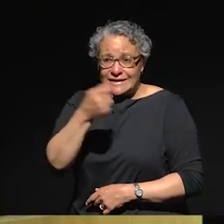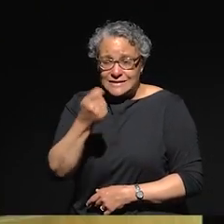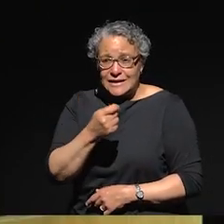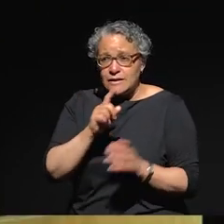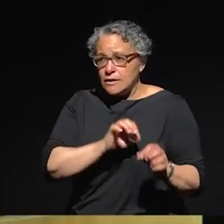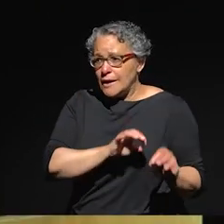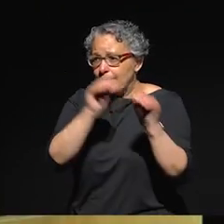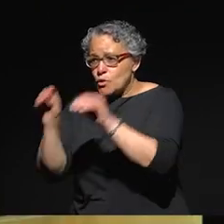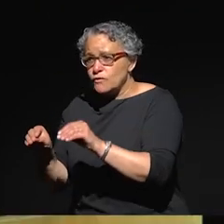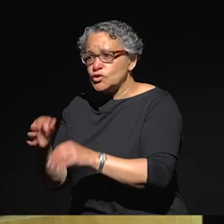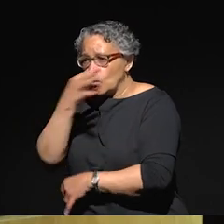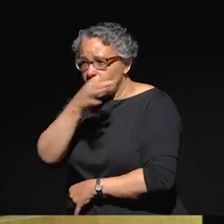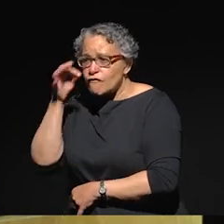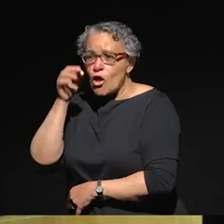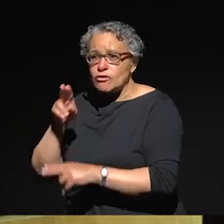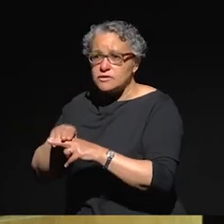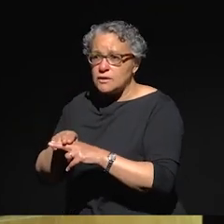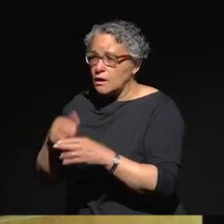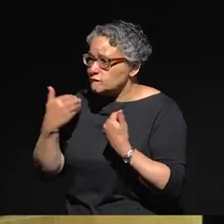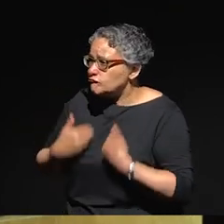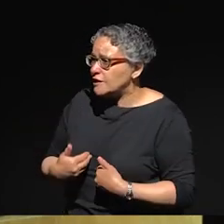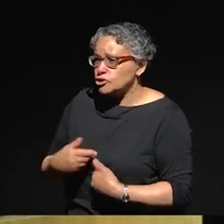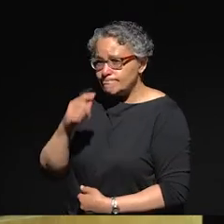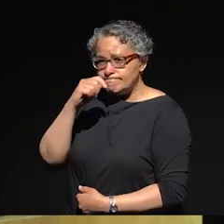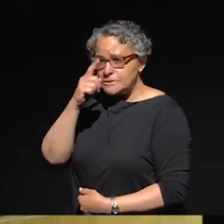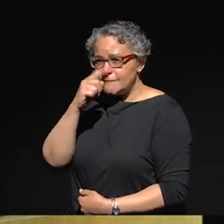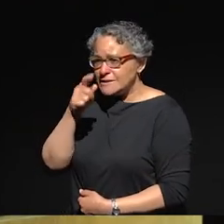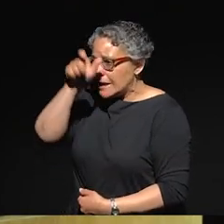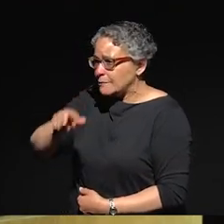where there's a rich, sophisticated clientele